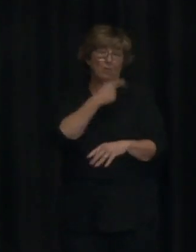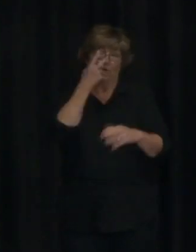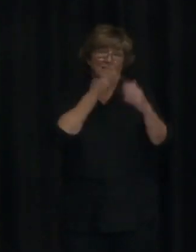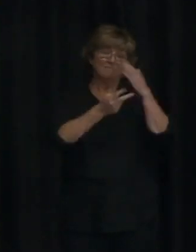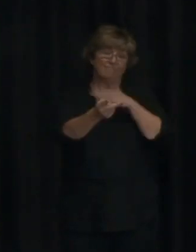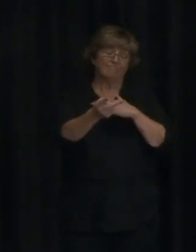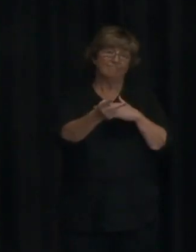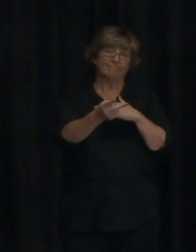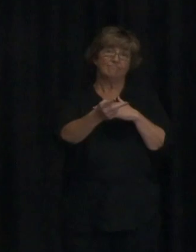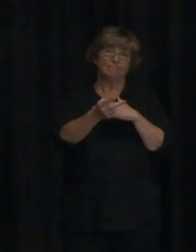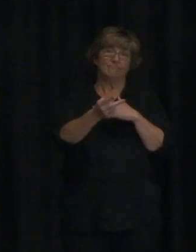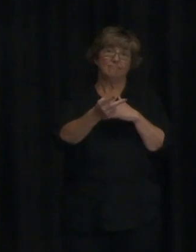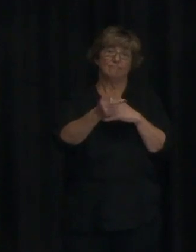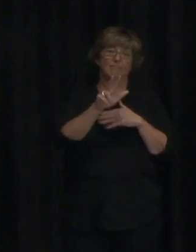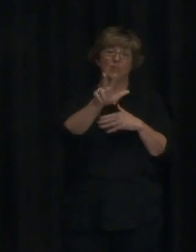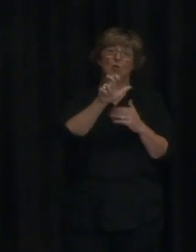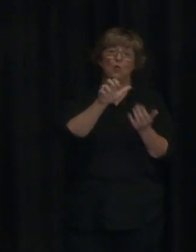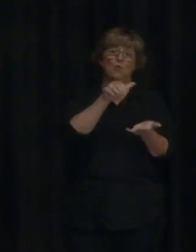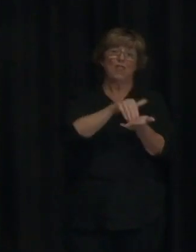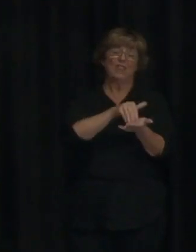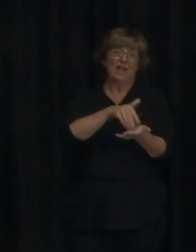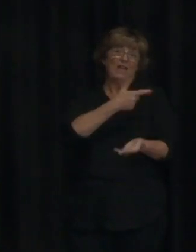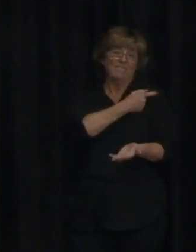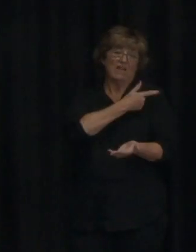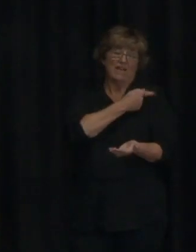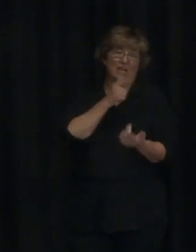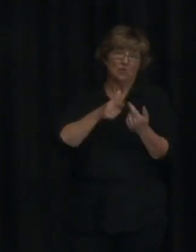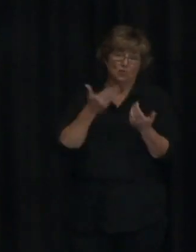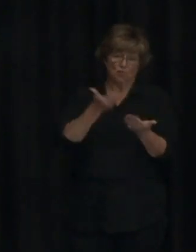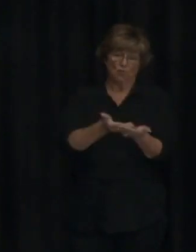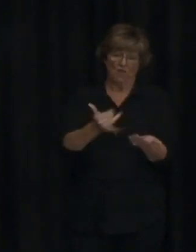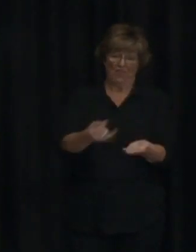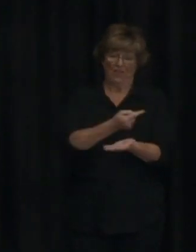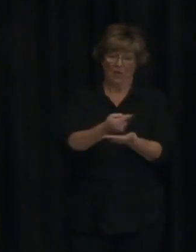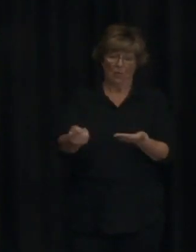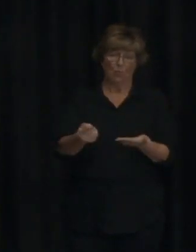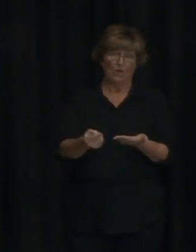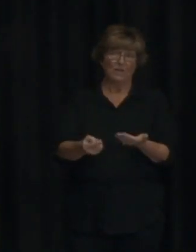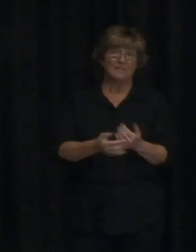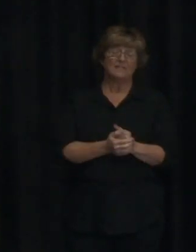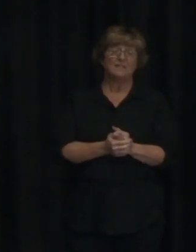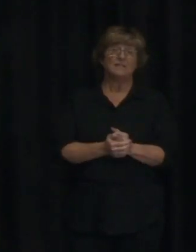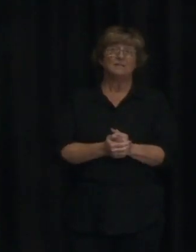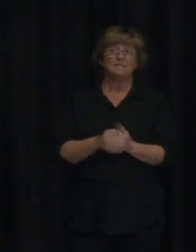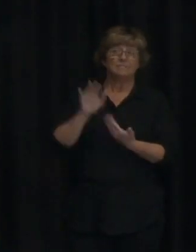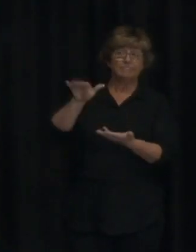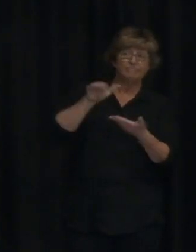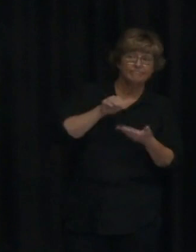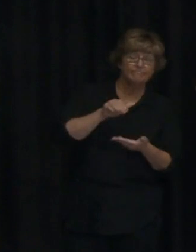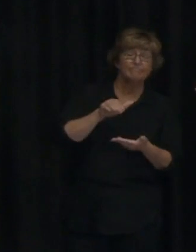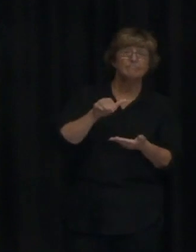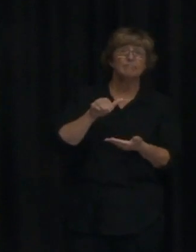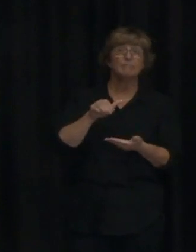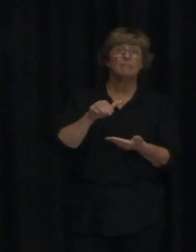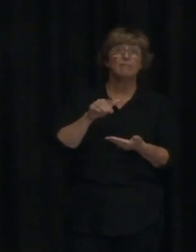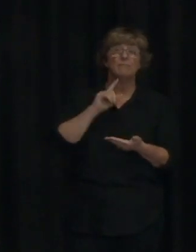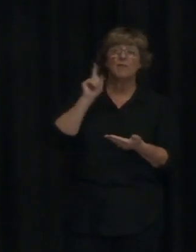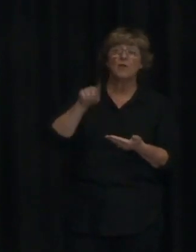a little over 300,000 vaccines to arrive later this week at the FEMA sites. We had an ability to